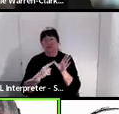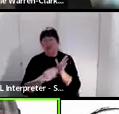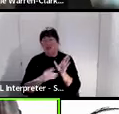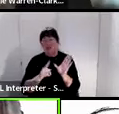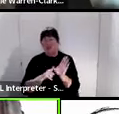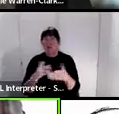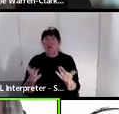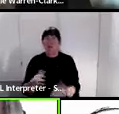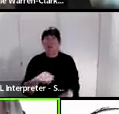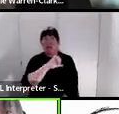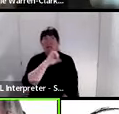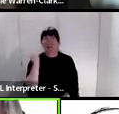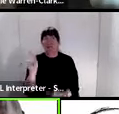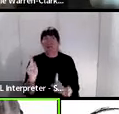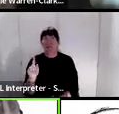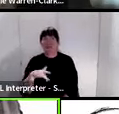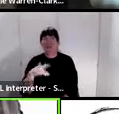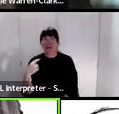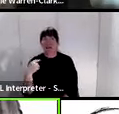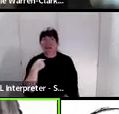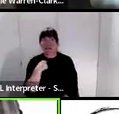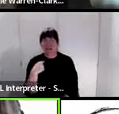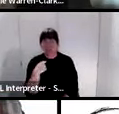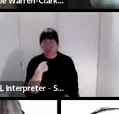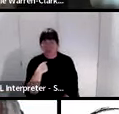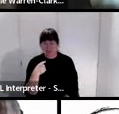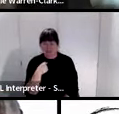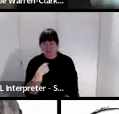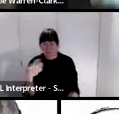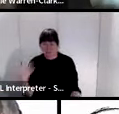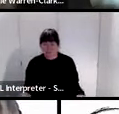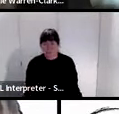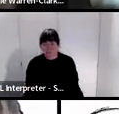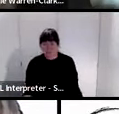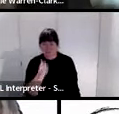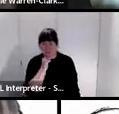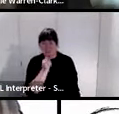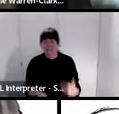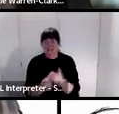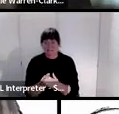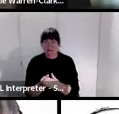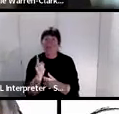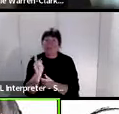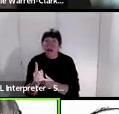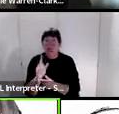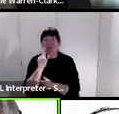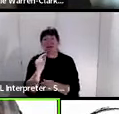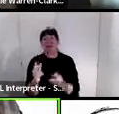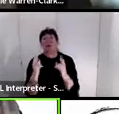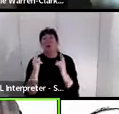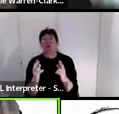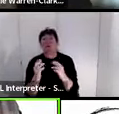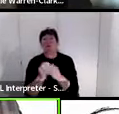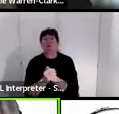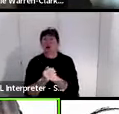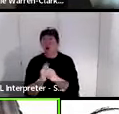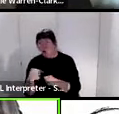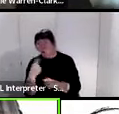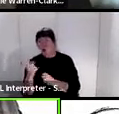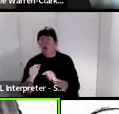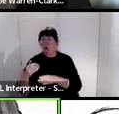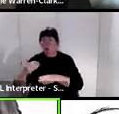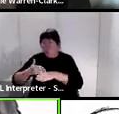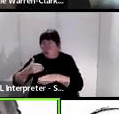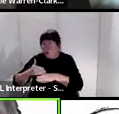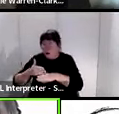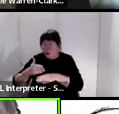wouldn't surprise us if it doesn't progress, but we can be hopeful. We're doing all this work on the